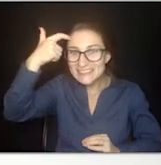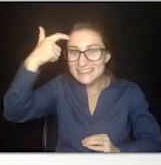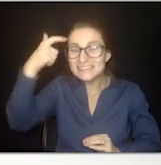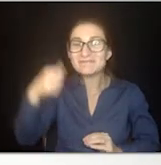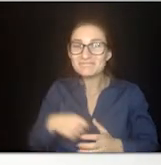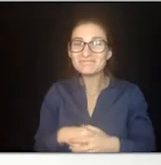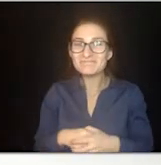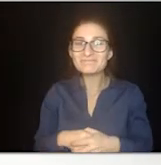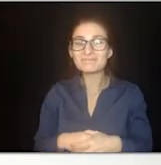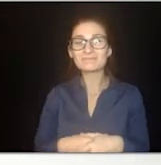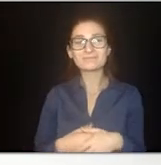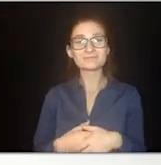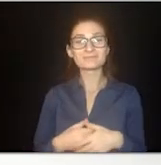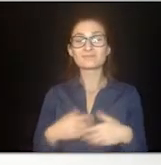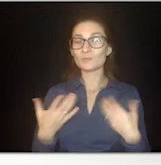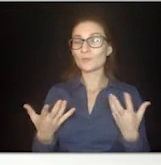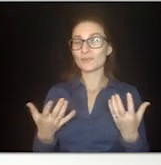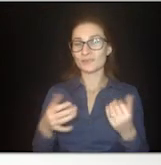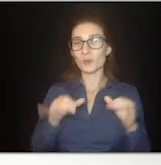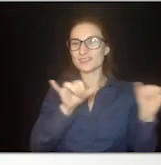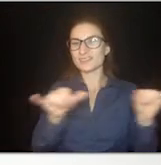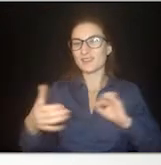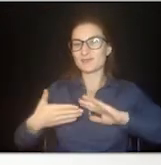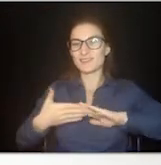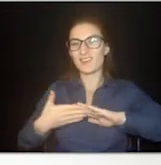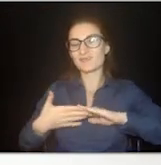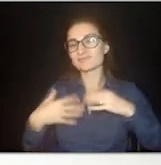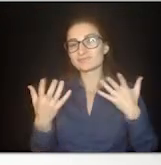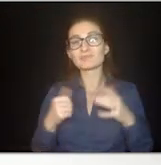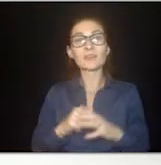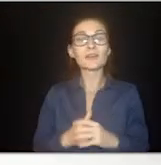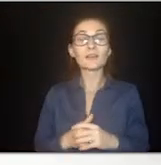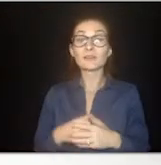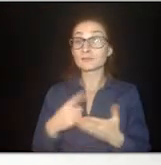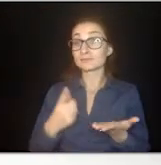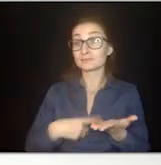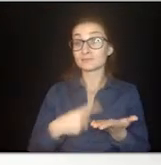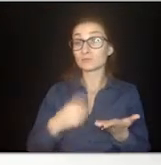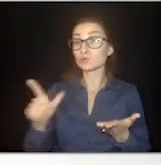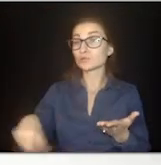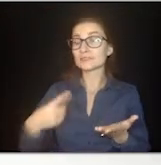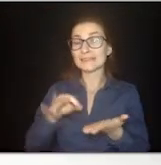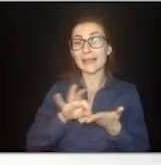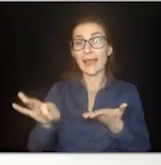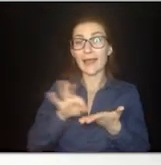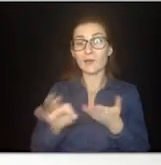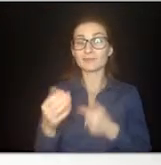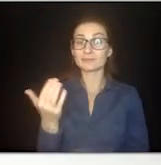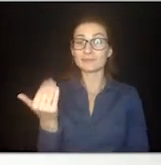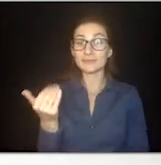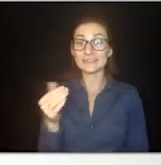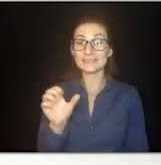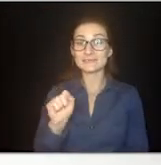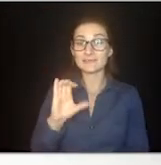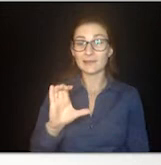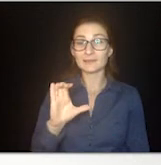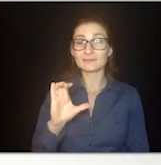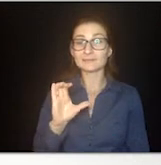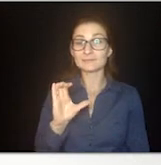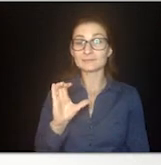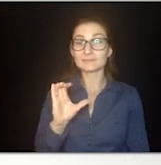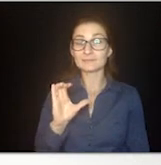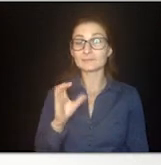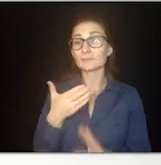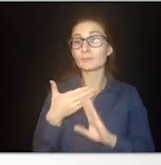and I forgot what's that. Oh, this same thing. So, and you can sometimes take up, and you have to count in your head at least